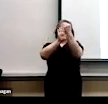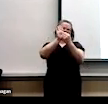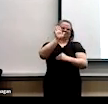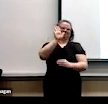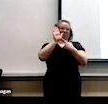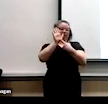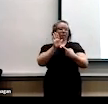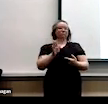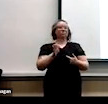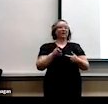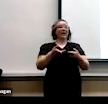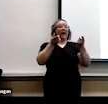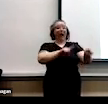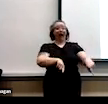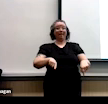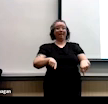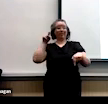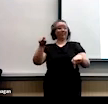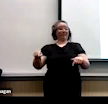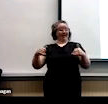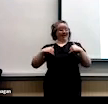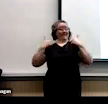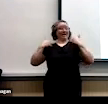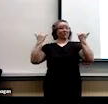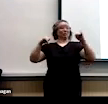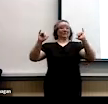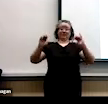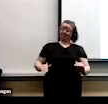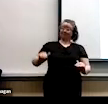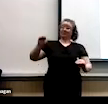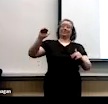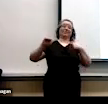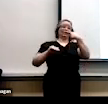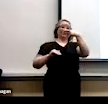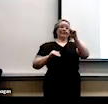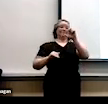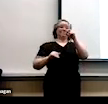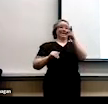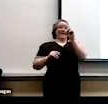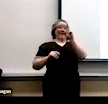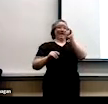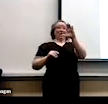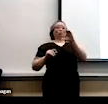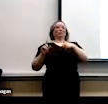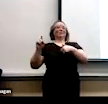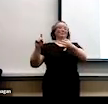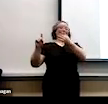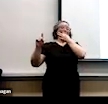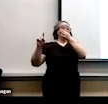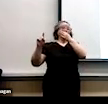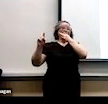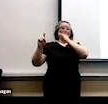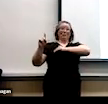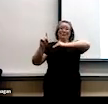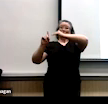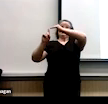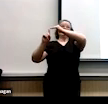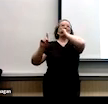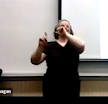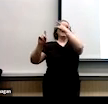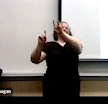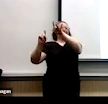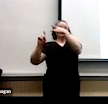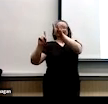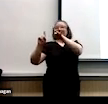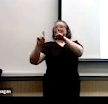I often fall back to Dr. Frid on my example of Dorothy, who worked at TVCC for such a long time. And she was the nurse who worked